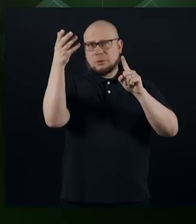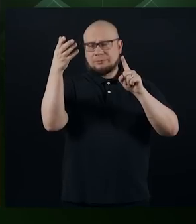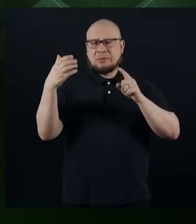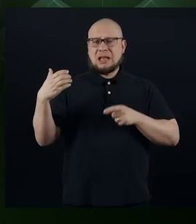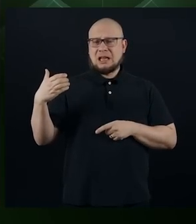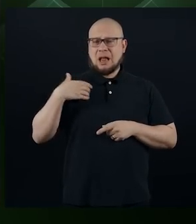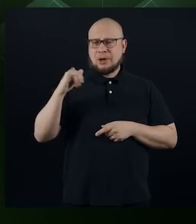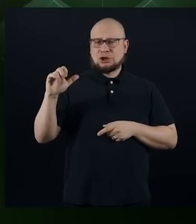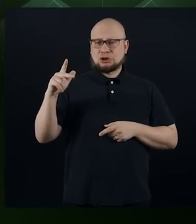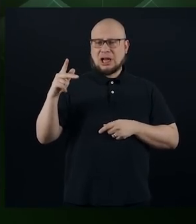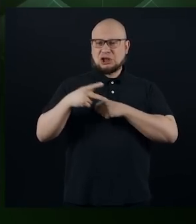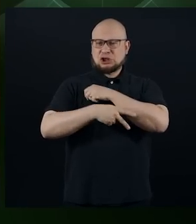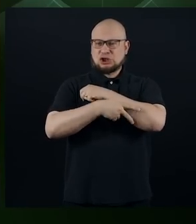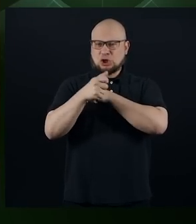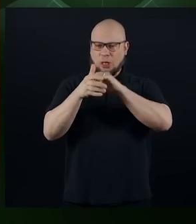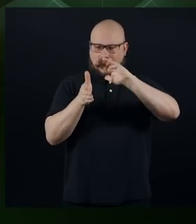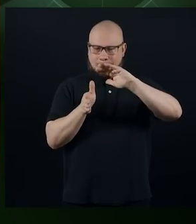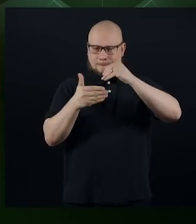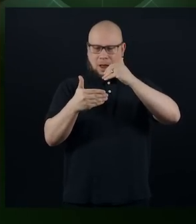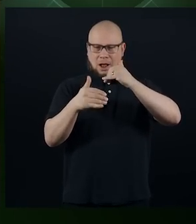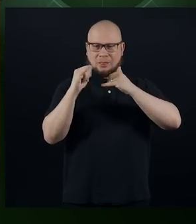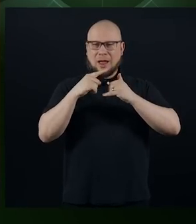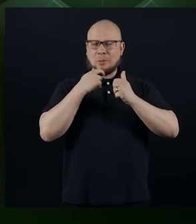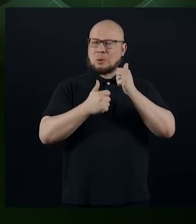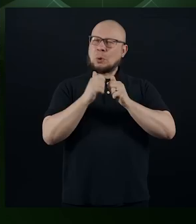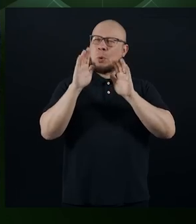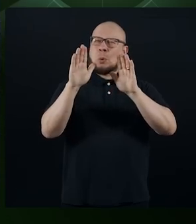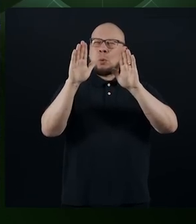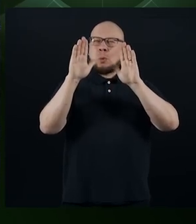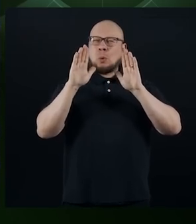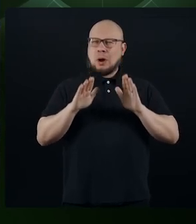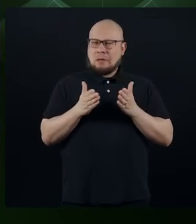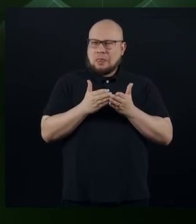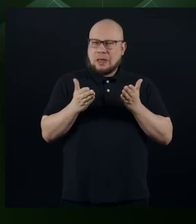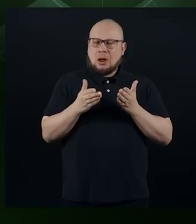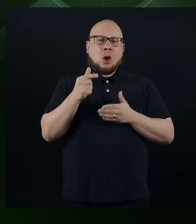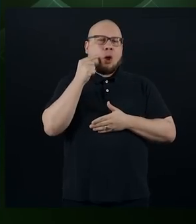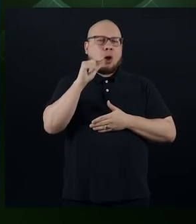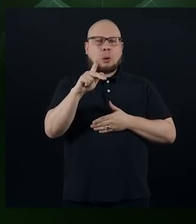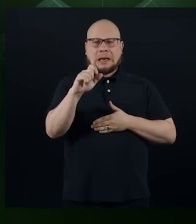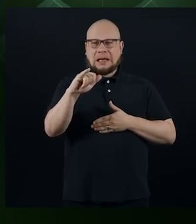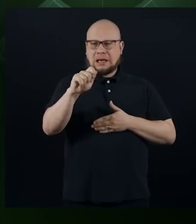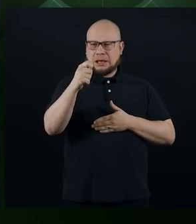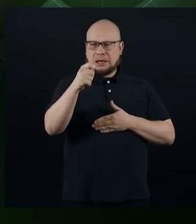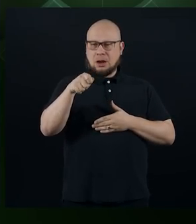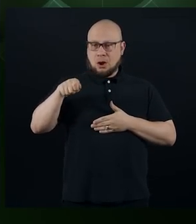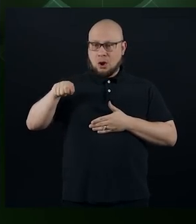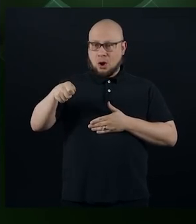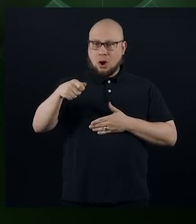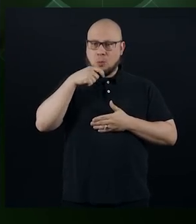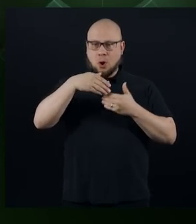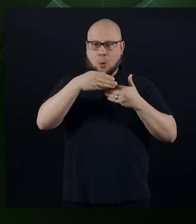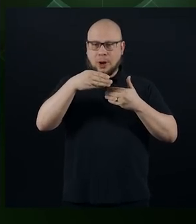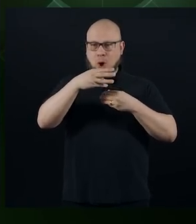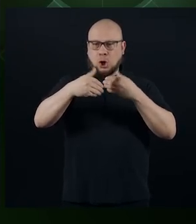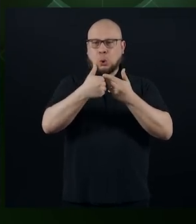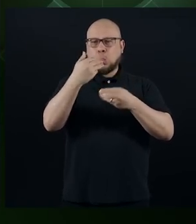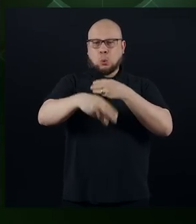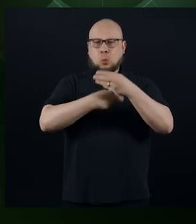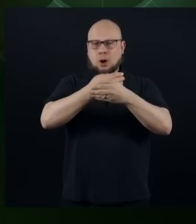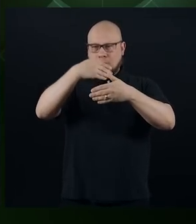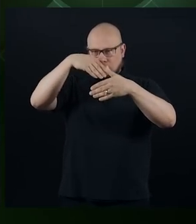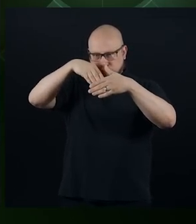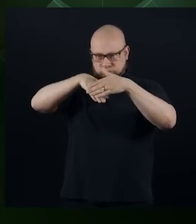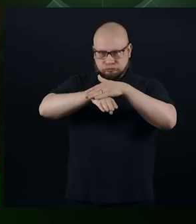Sparrow has stolen the greatest pirate treasure of all time, a golden key to other lands. It possesses true